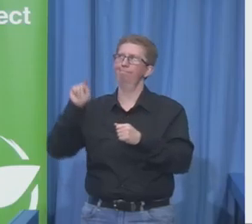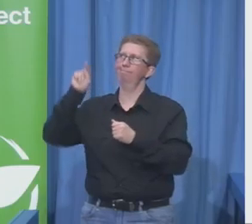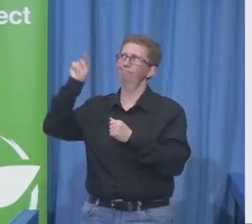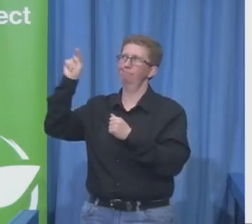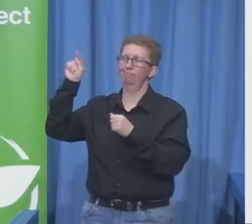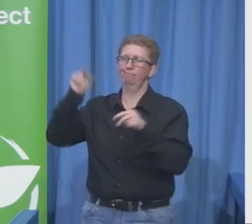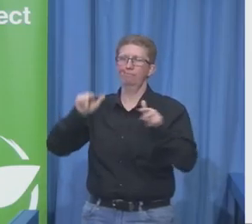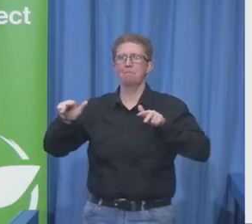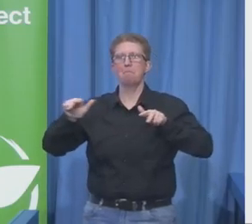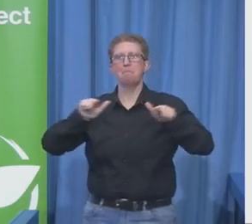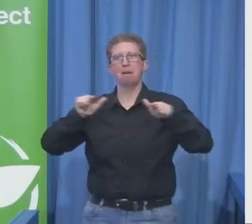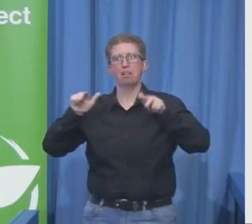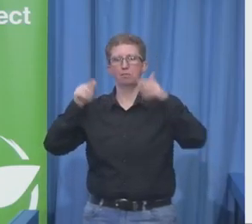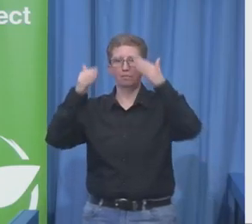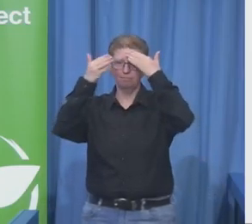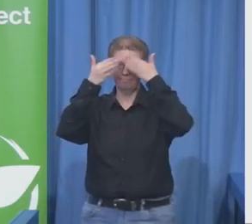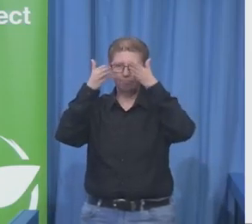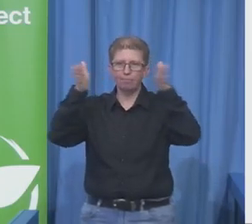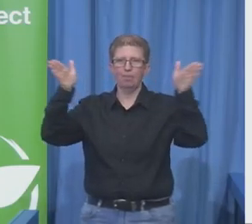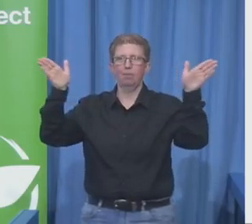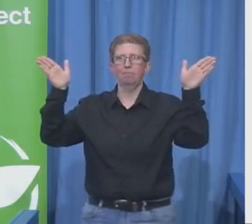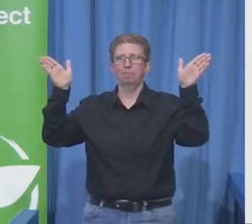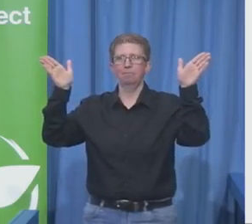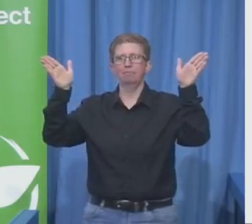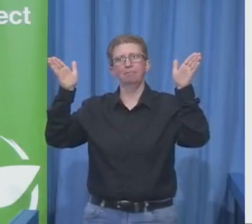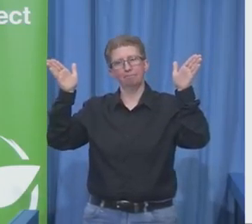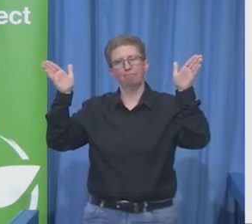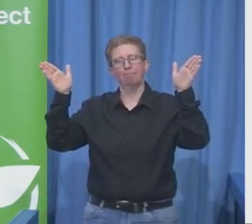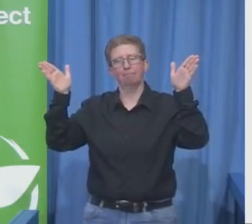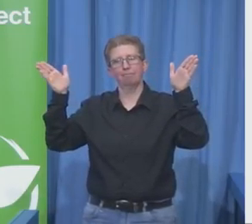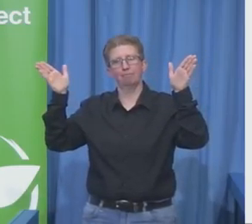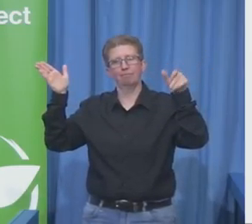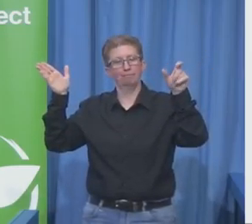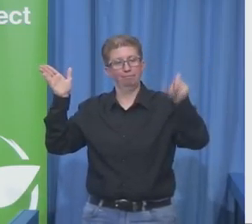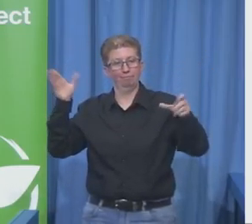of planning for inventory of various